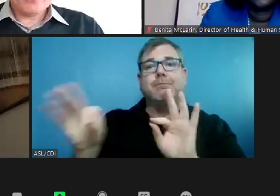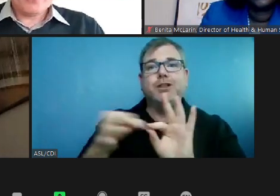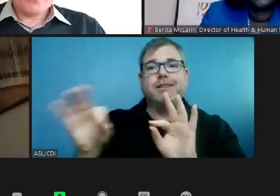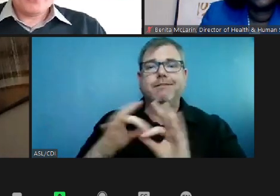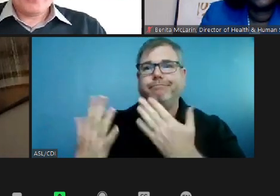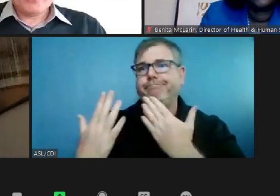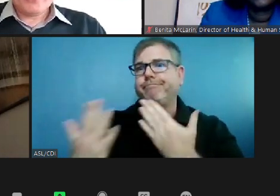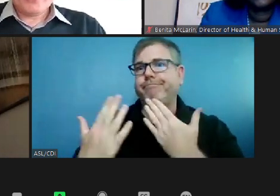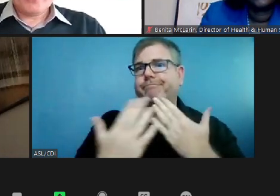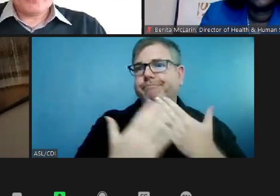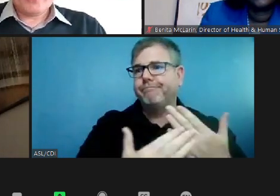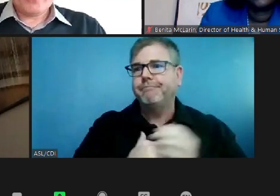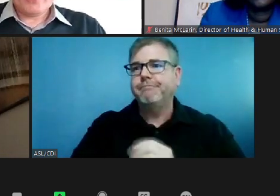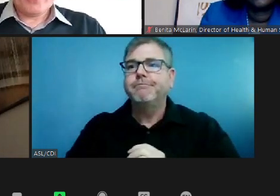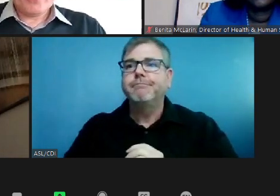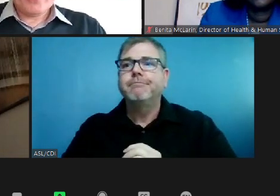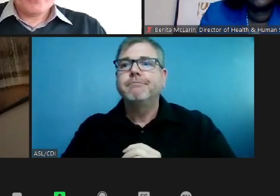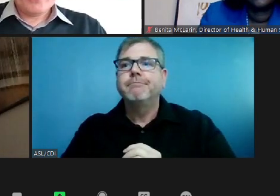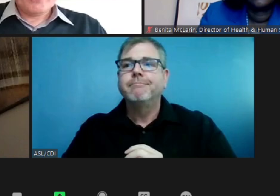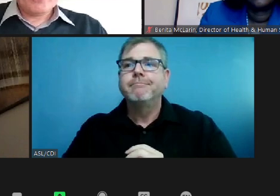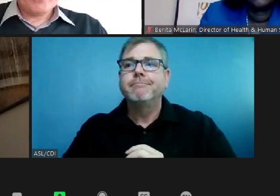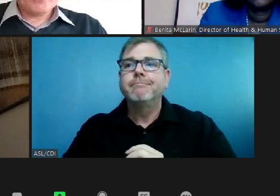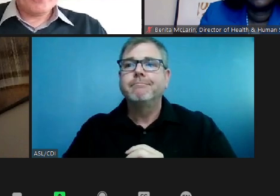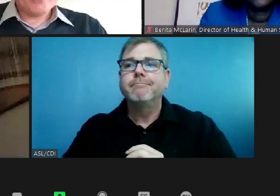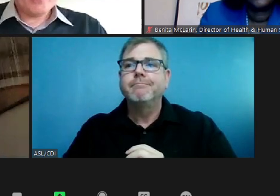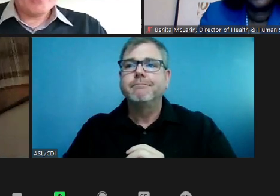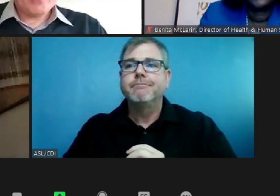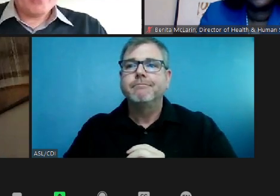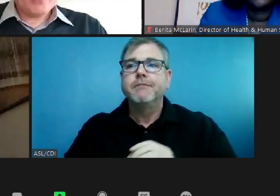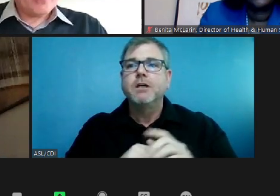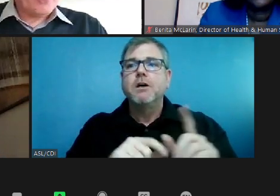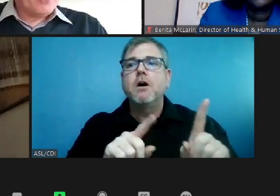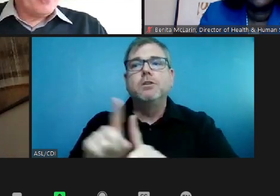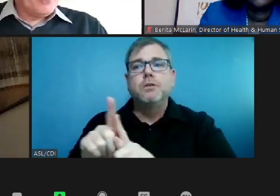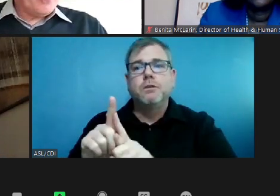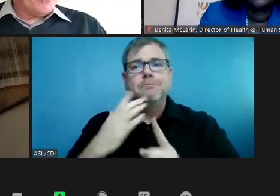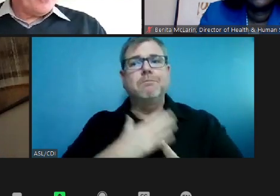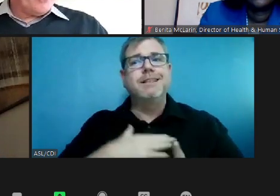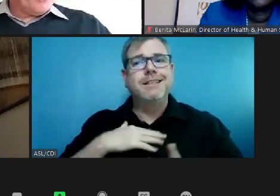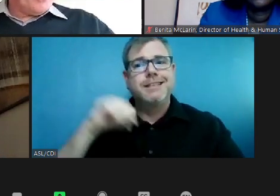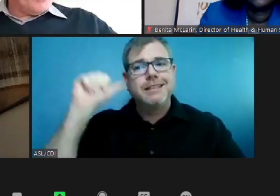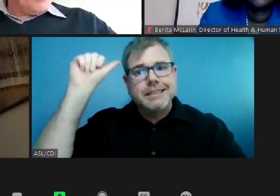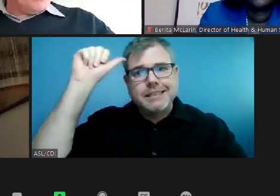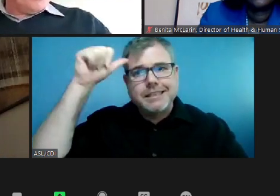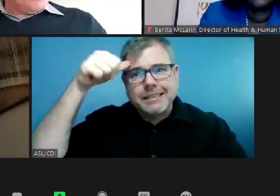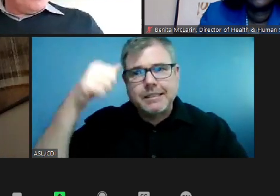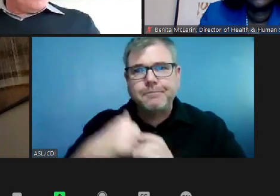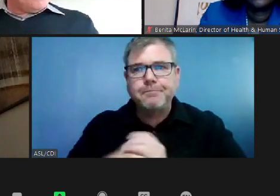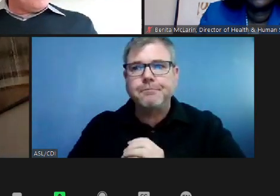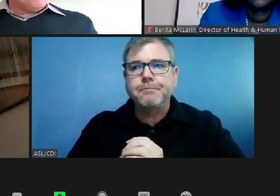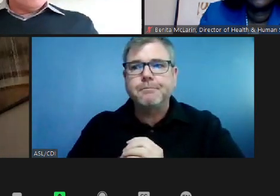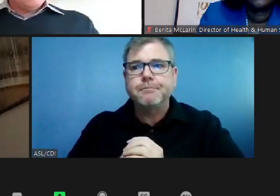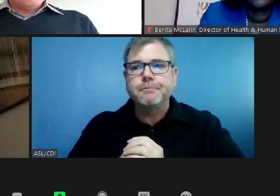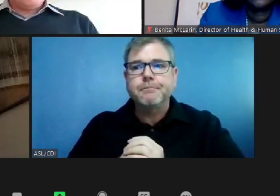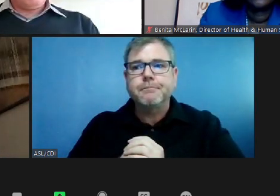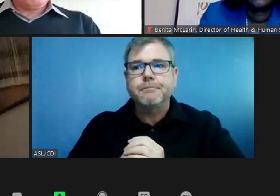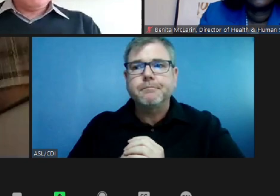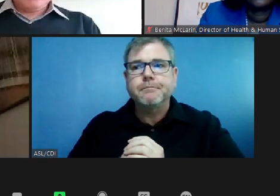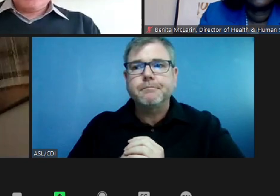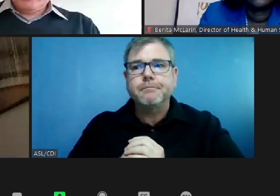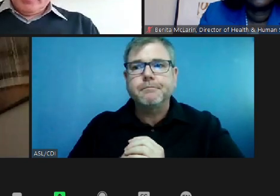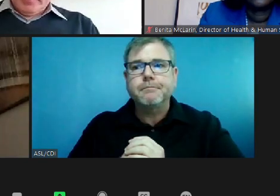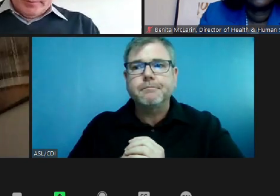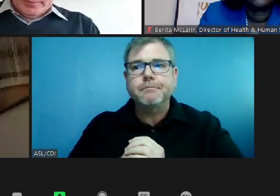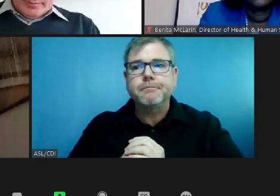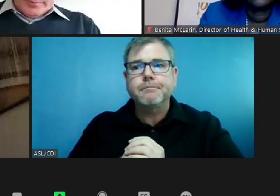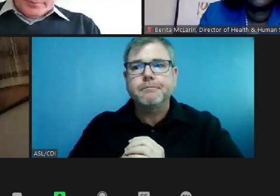that, I will give you one last reminder for all the latest information on exactly where we are in our COVID-19 response. That